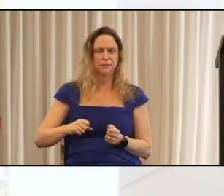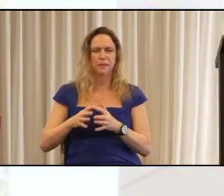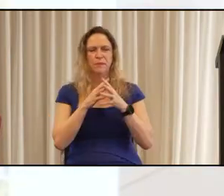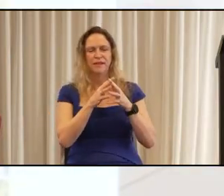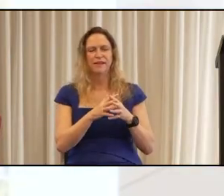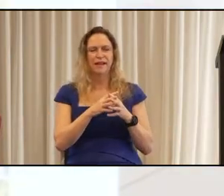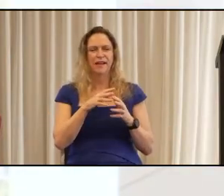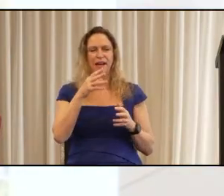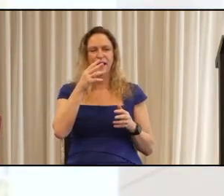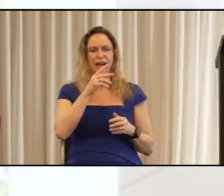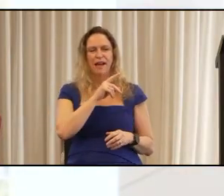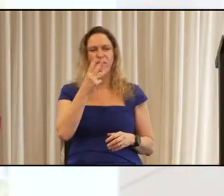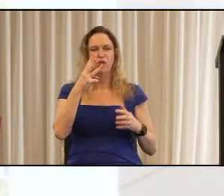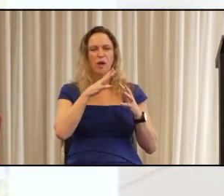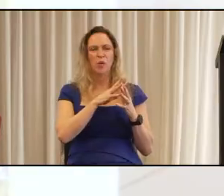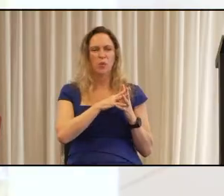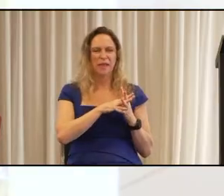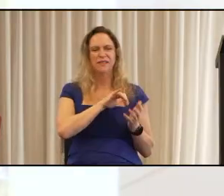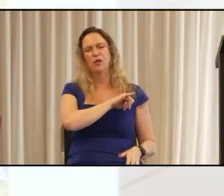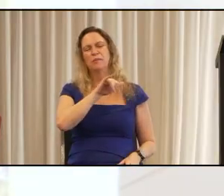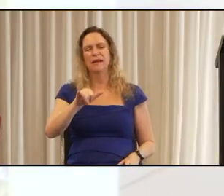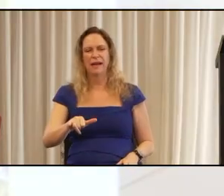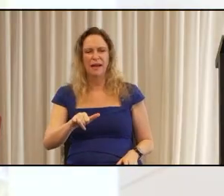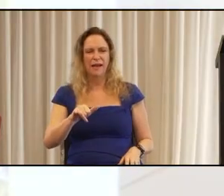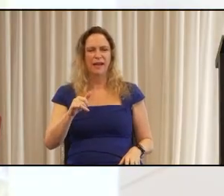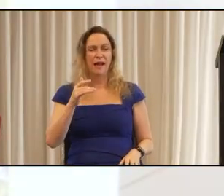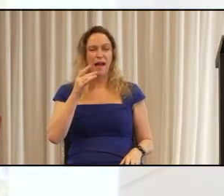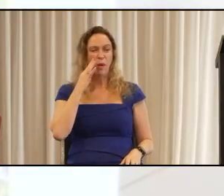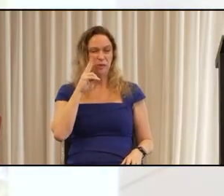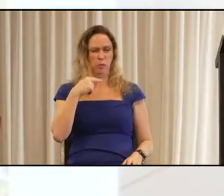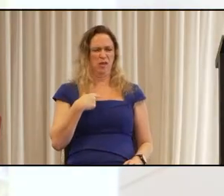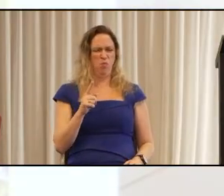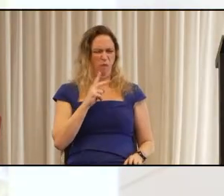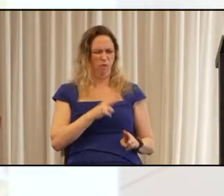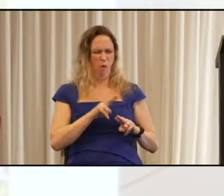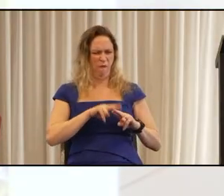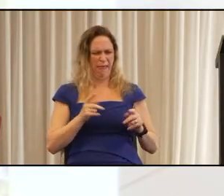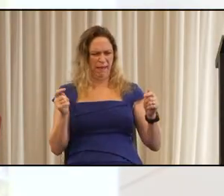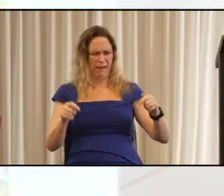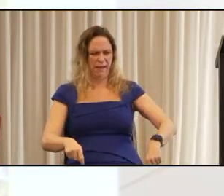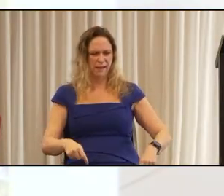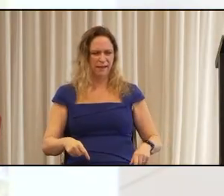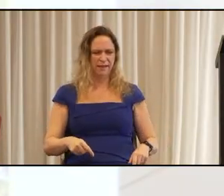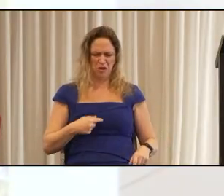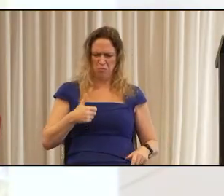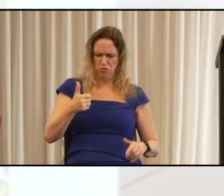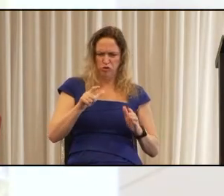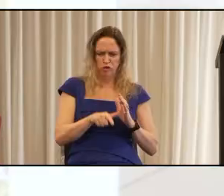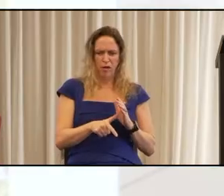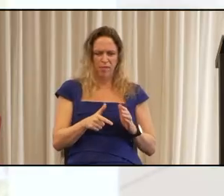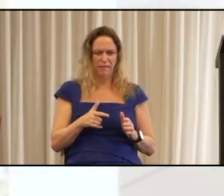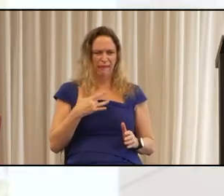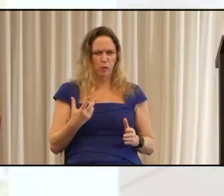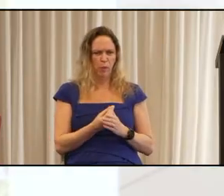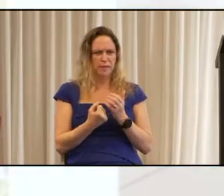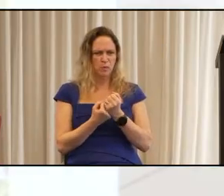back after 3 weeks. And Dan said, what are you doing back? I'm having a great time here.